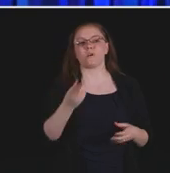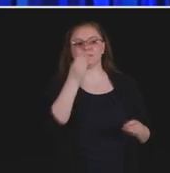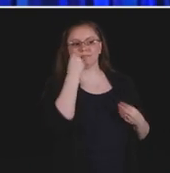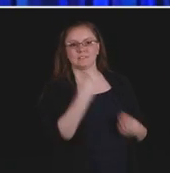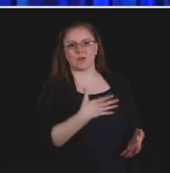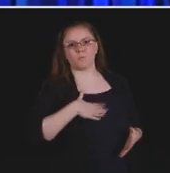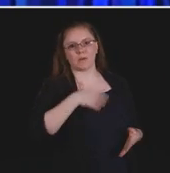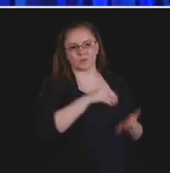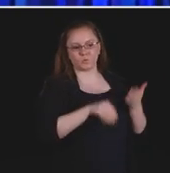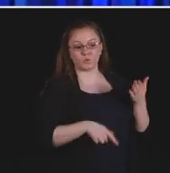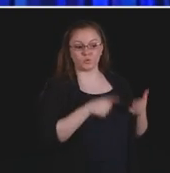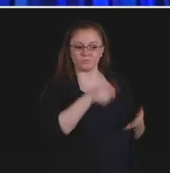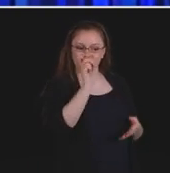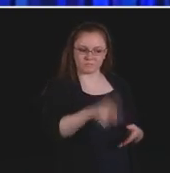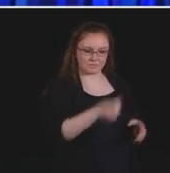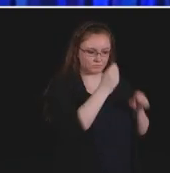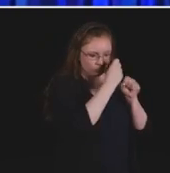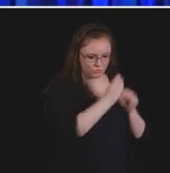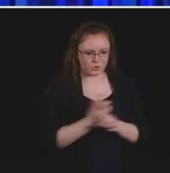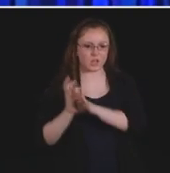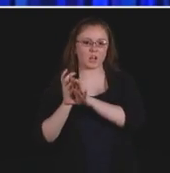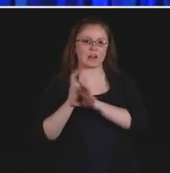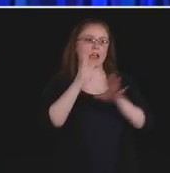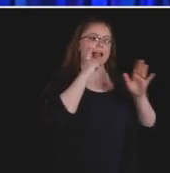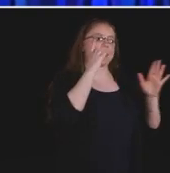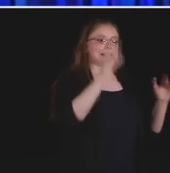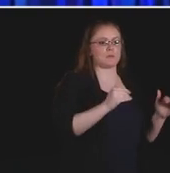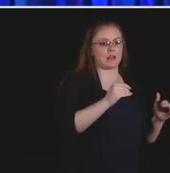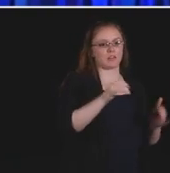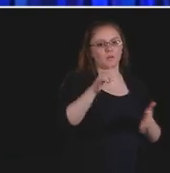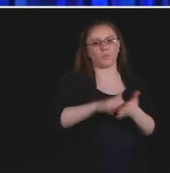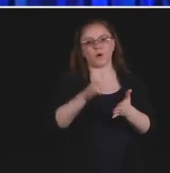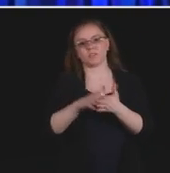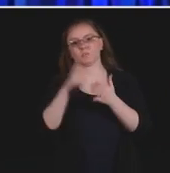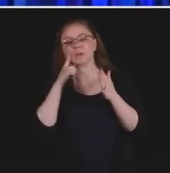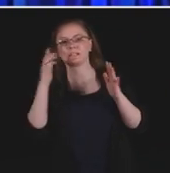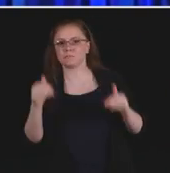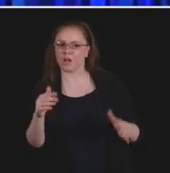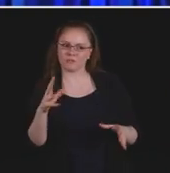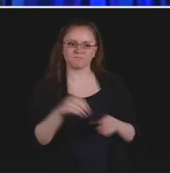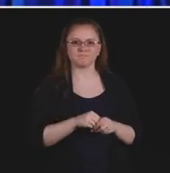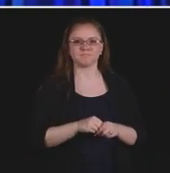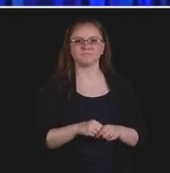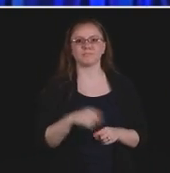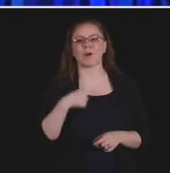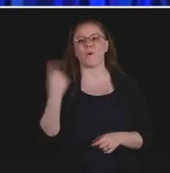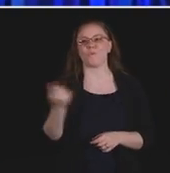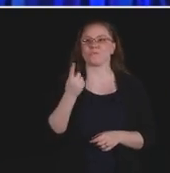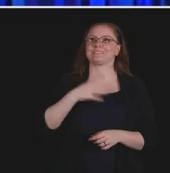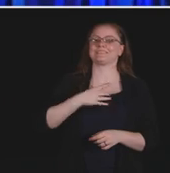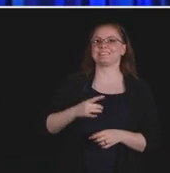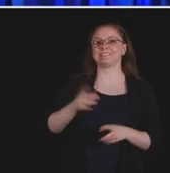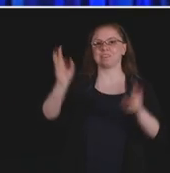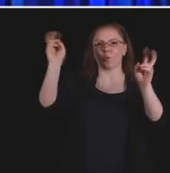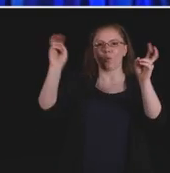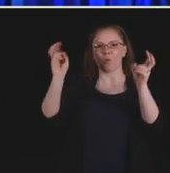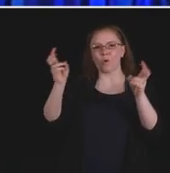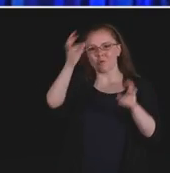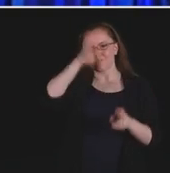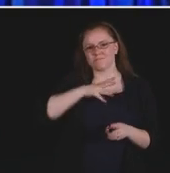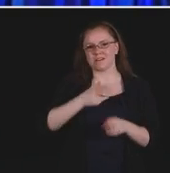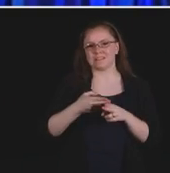like the saying by, or the quote by, Louis Pasteur, a famous biologist, who said,